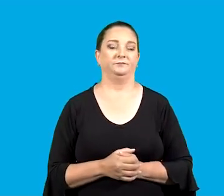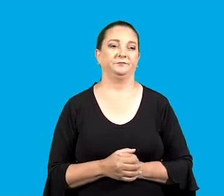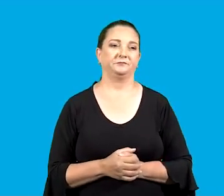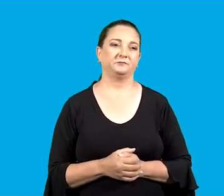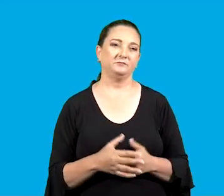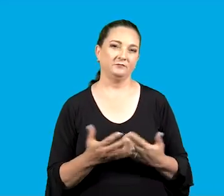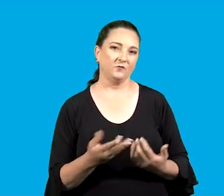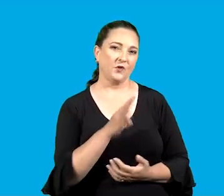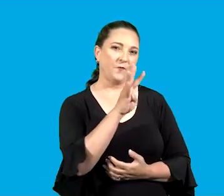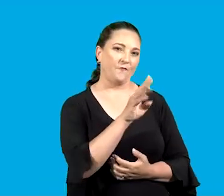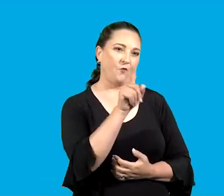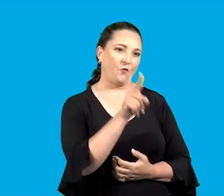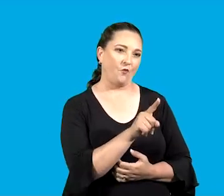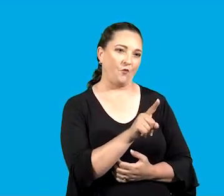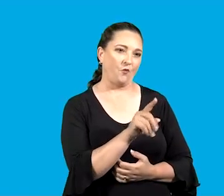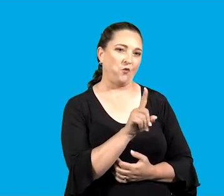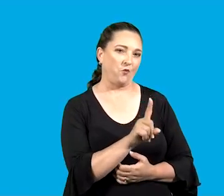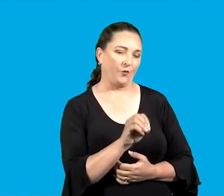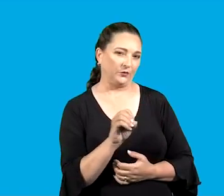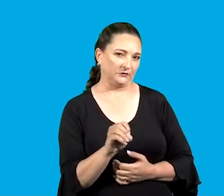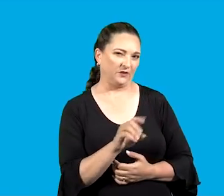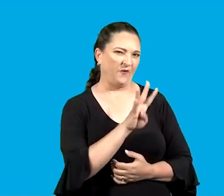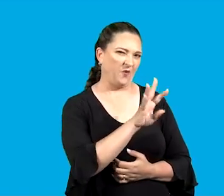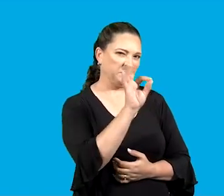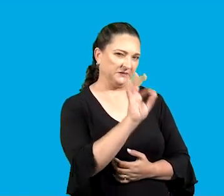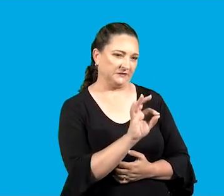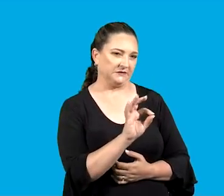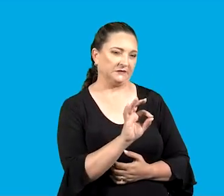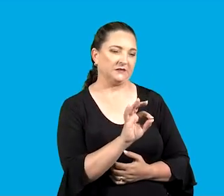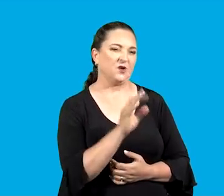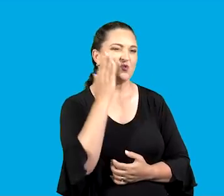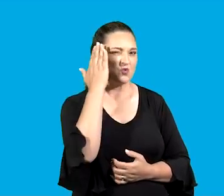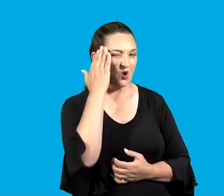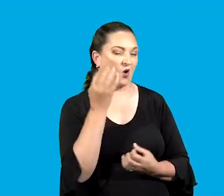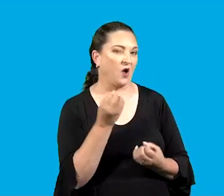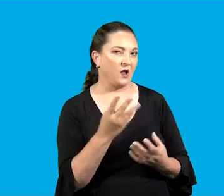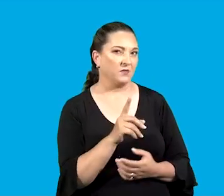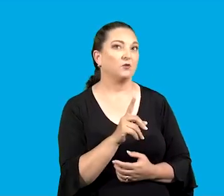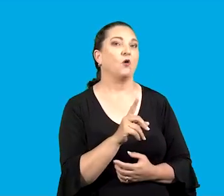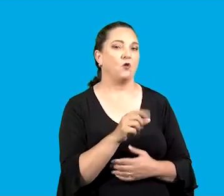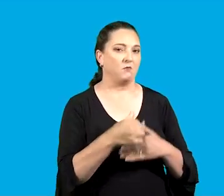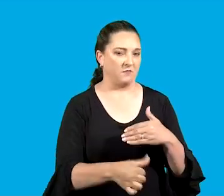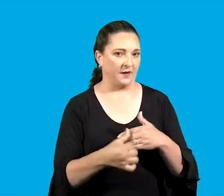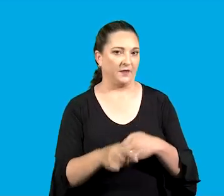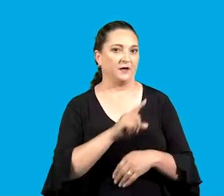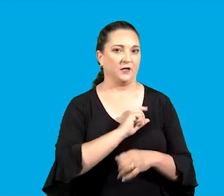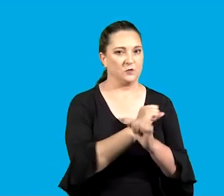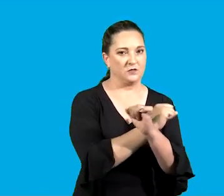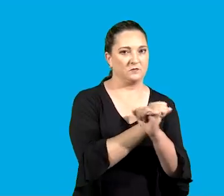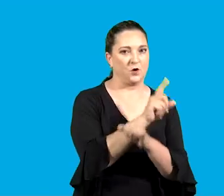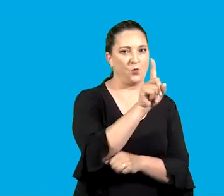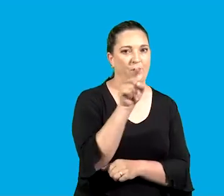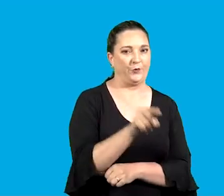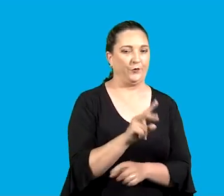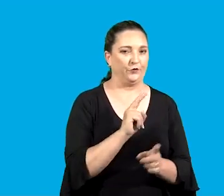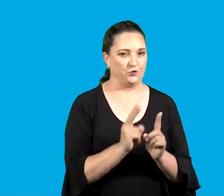okay, 4%, and I know this is monthly by 1/12. And then once